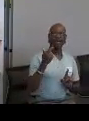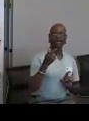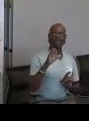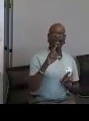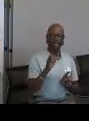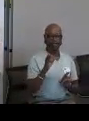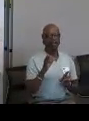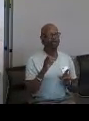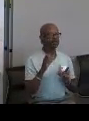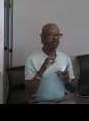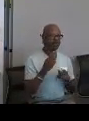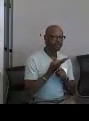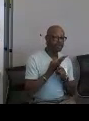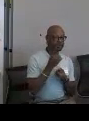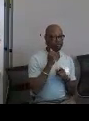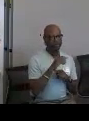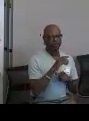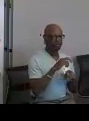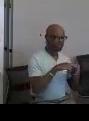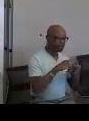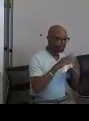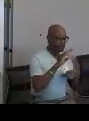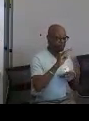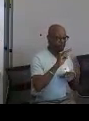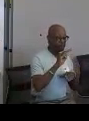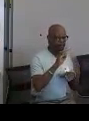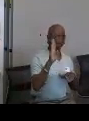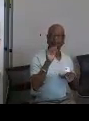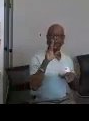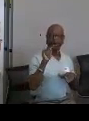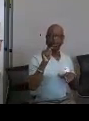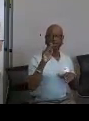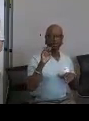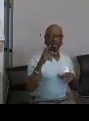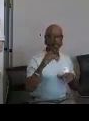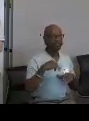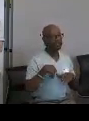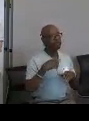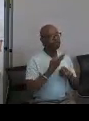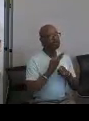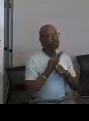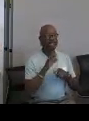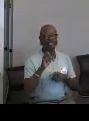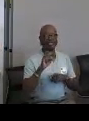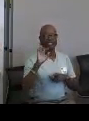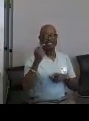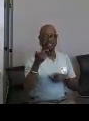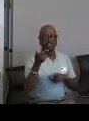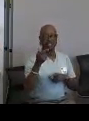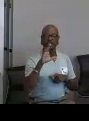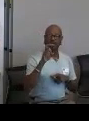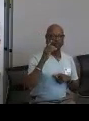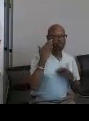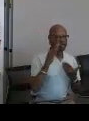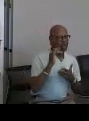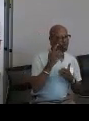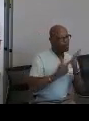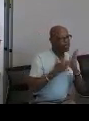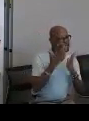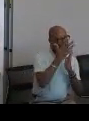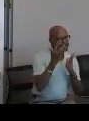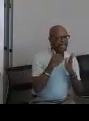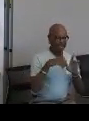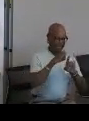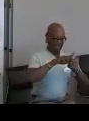map. All of these were done purely in SVG code. And for those of you who don't know what the symbols look like, the elevator itself